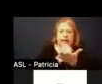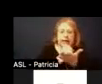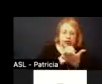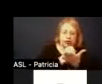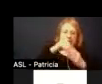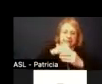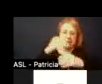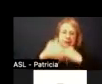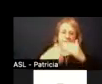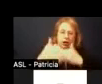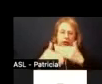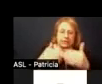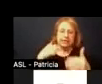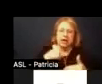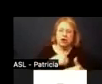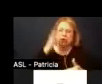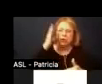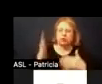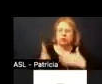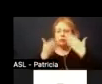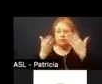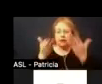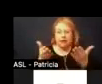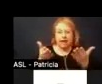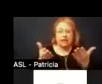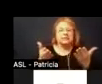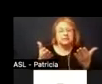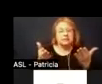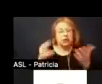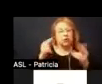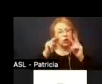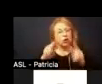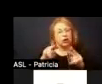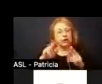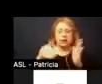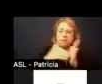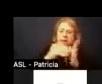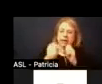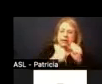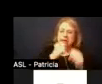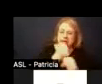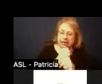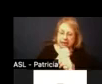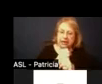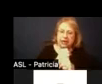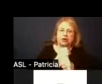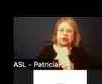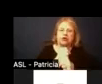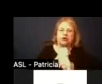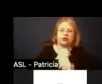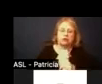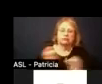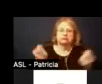provide that to you so again i would refer you back to that uh mid-year update document but i did want to take advantage um